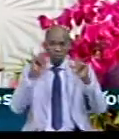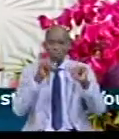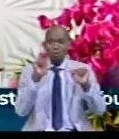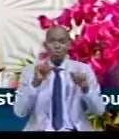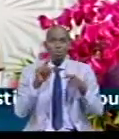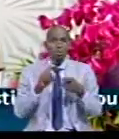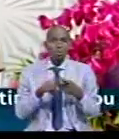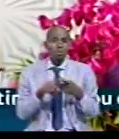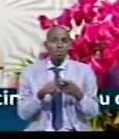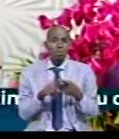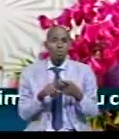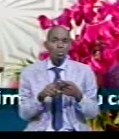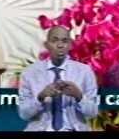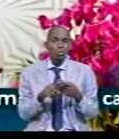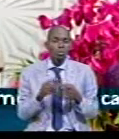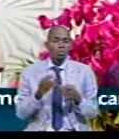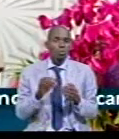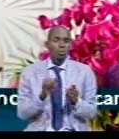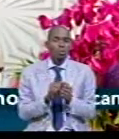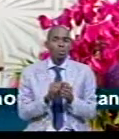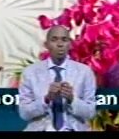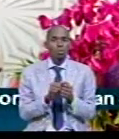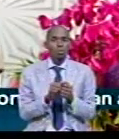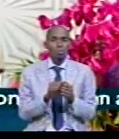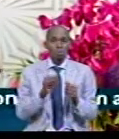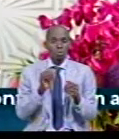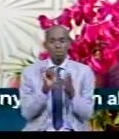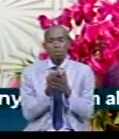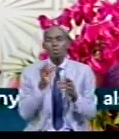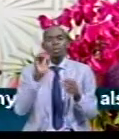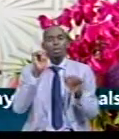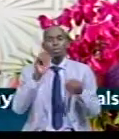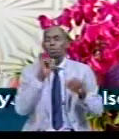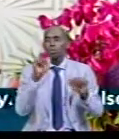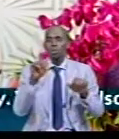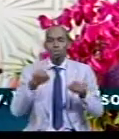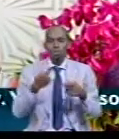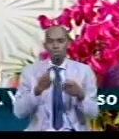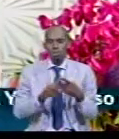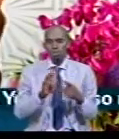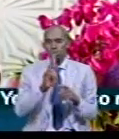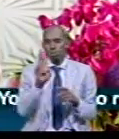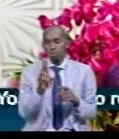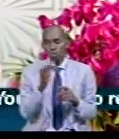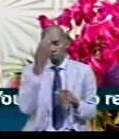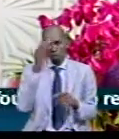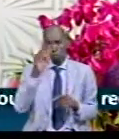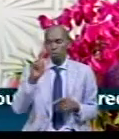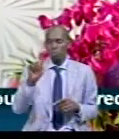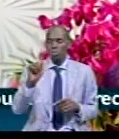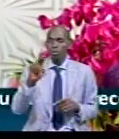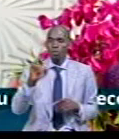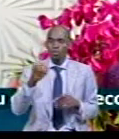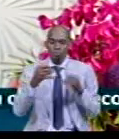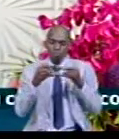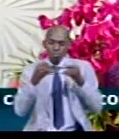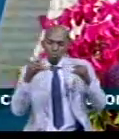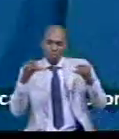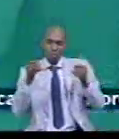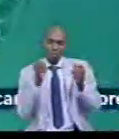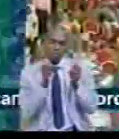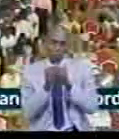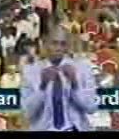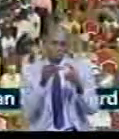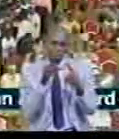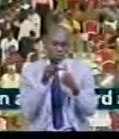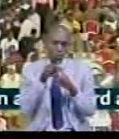I could not pass a thread through a needle. I want to appreciate God for what he has done. God has given me a new eyes. To him alone